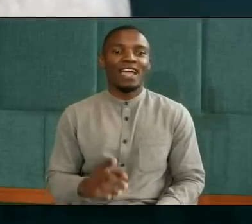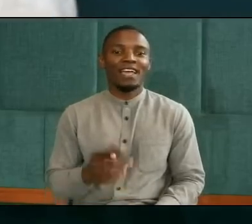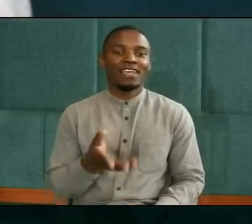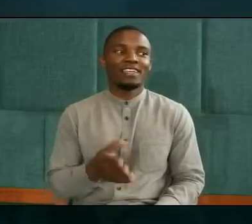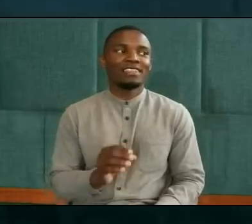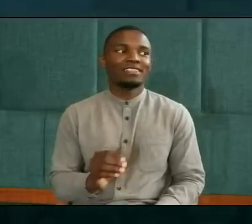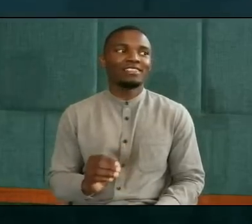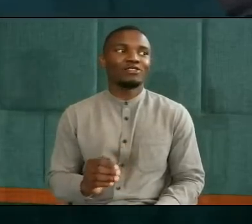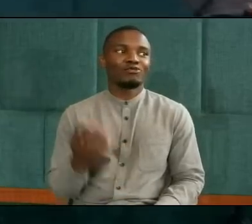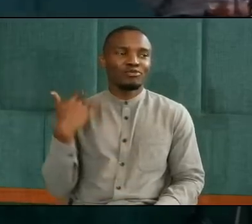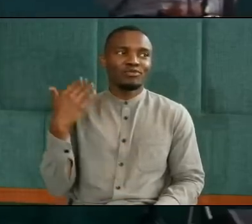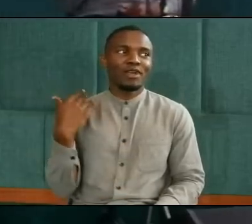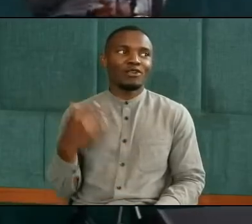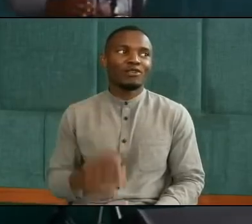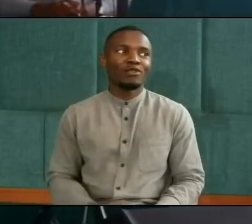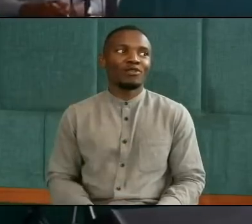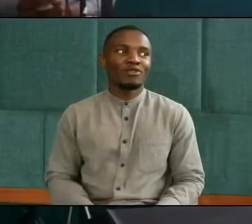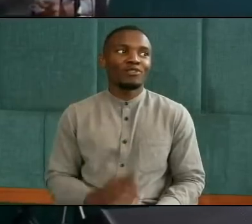Saturday morning,